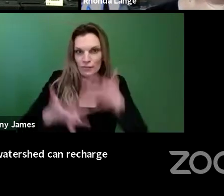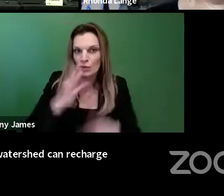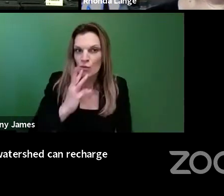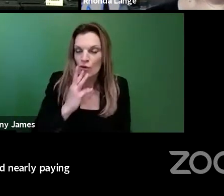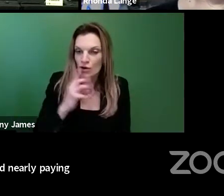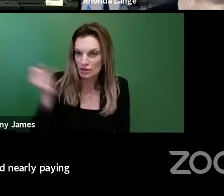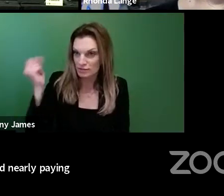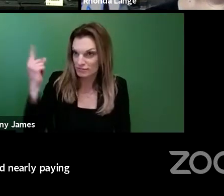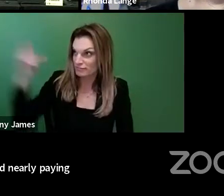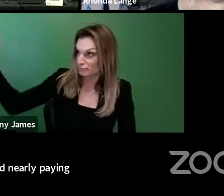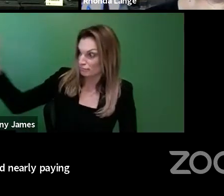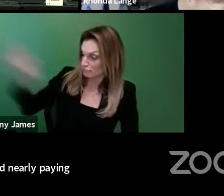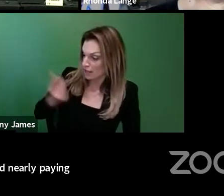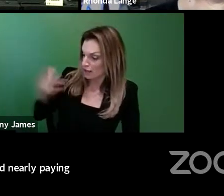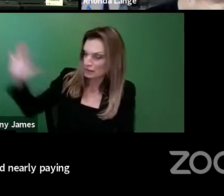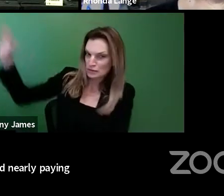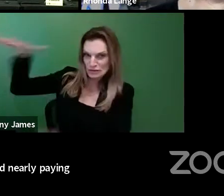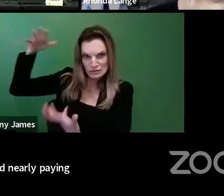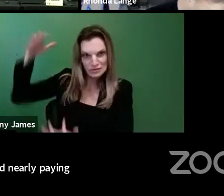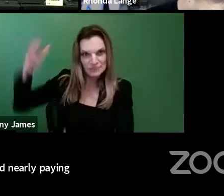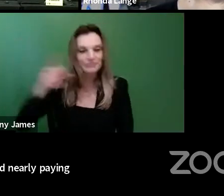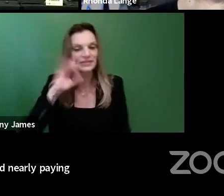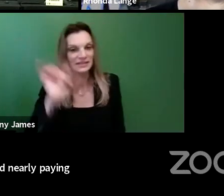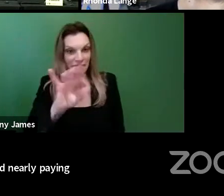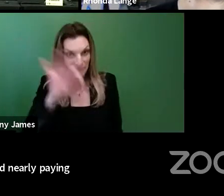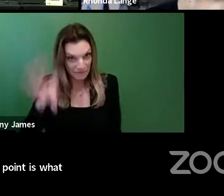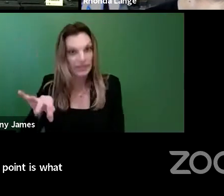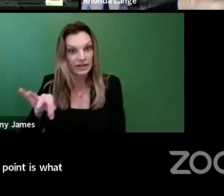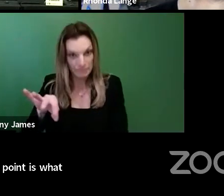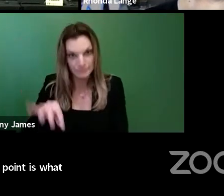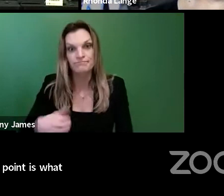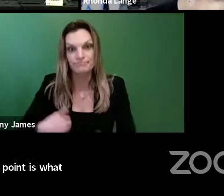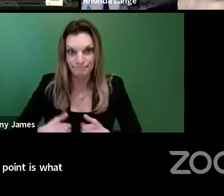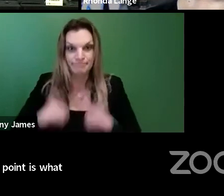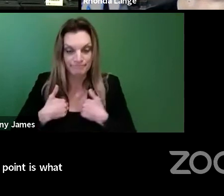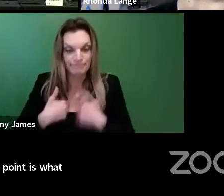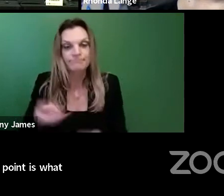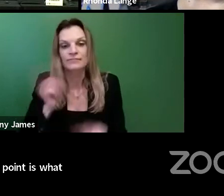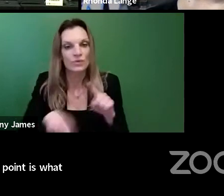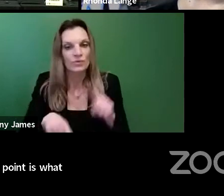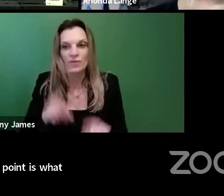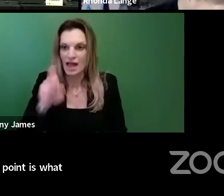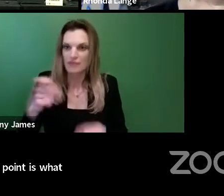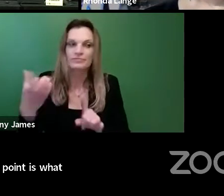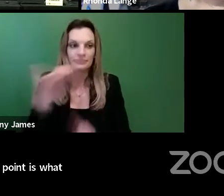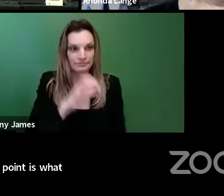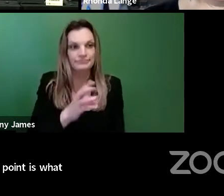in point is what happened when Flint residents were unfortunately subjected to drink